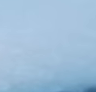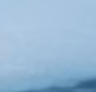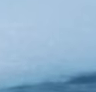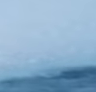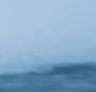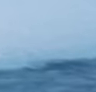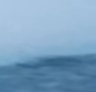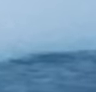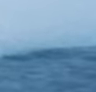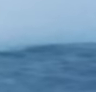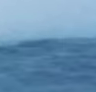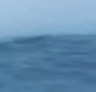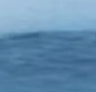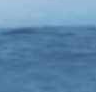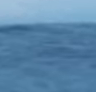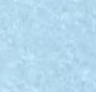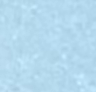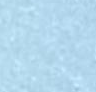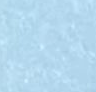peaceful.